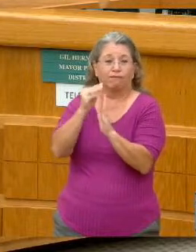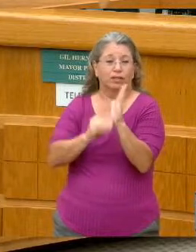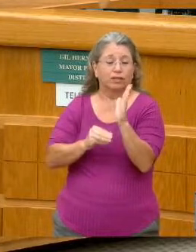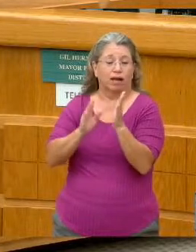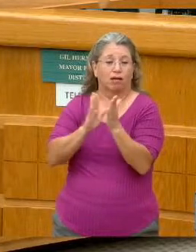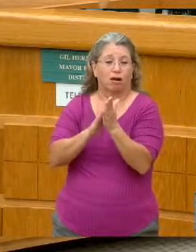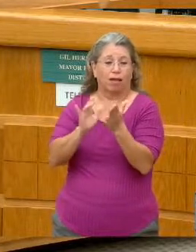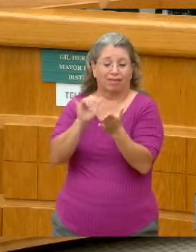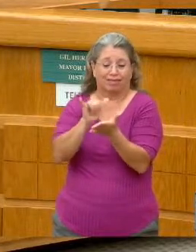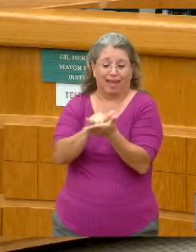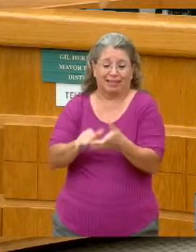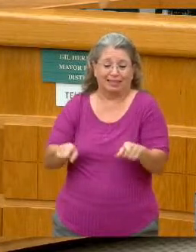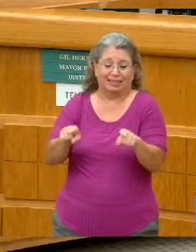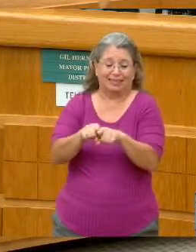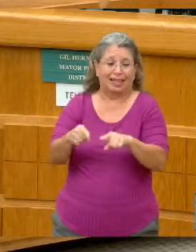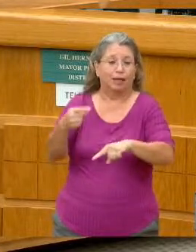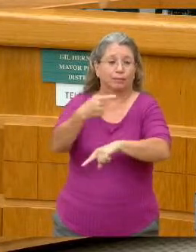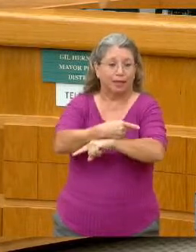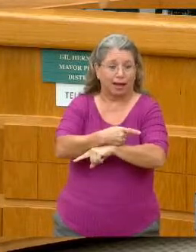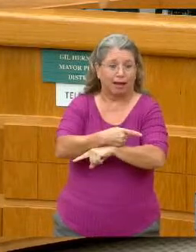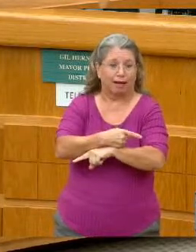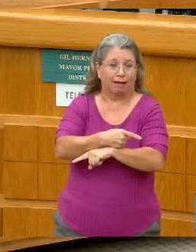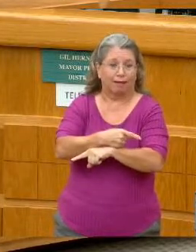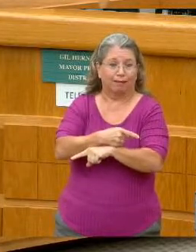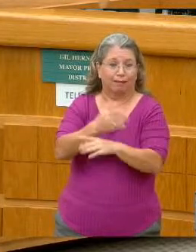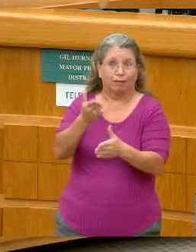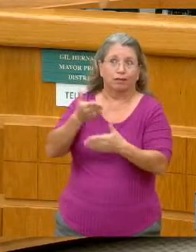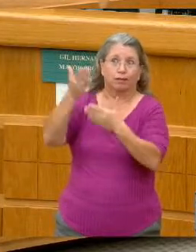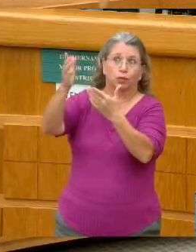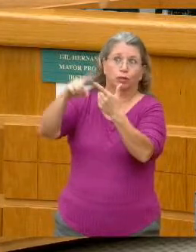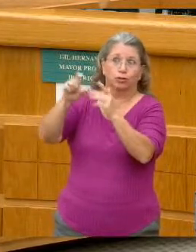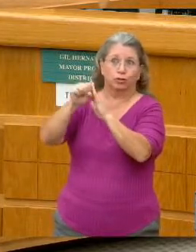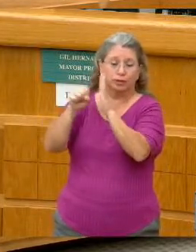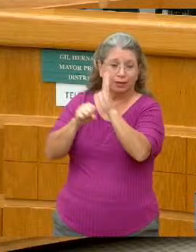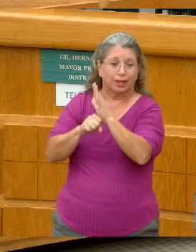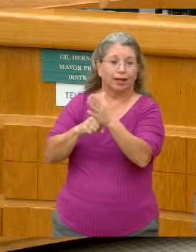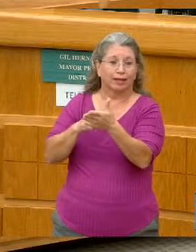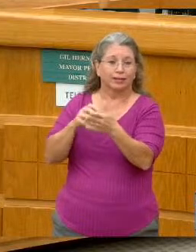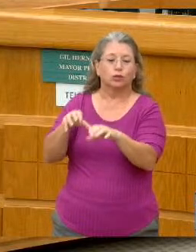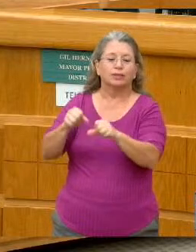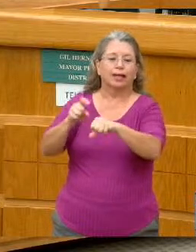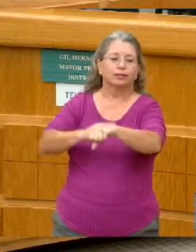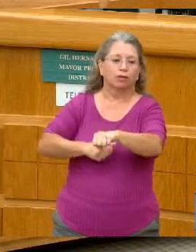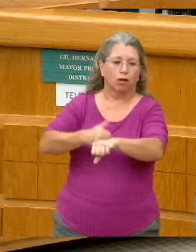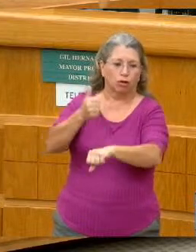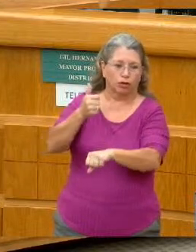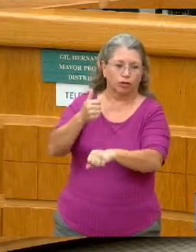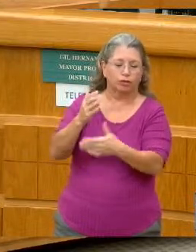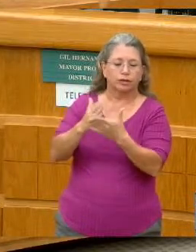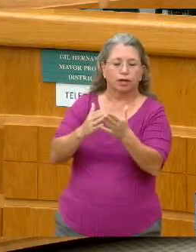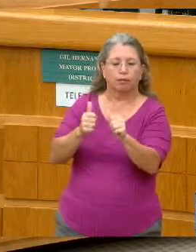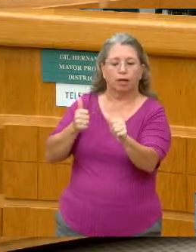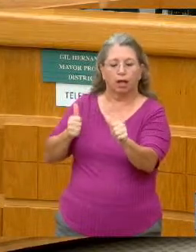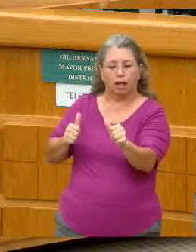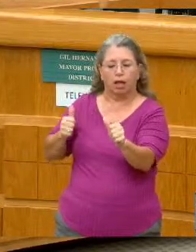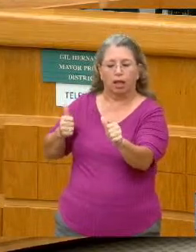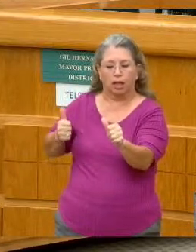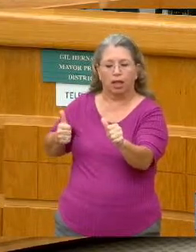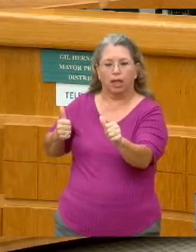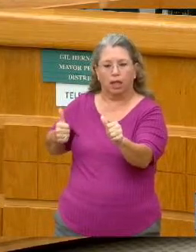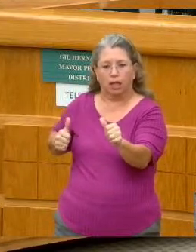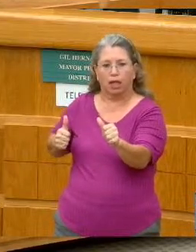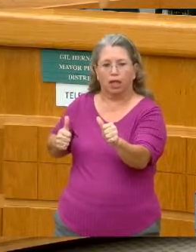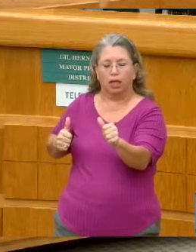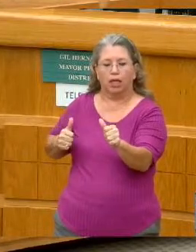to the public health director. It takes longer than that. So you get some delays there. And then also it seems that at least in some cases, some